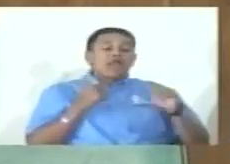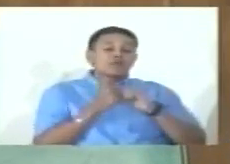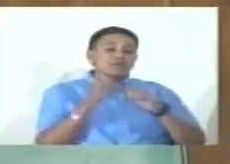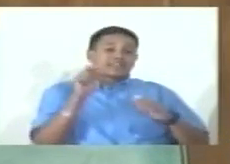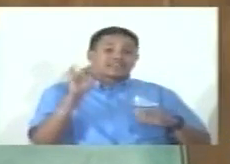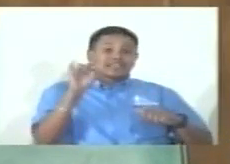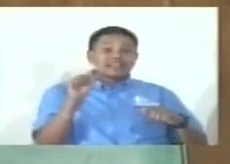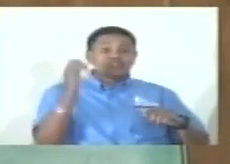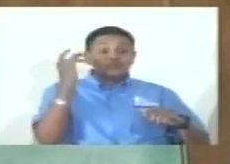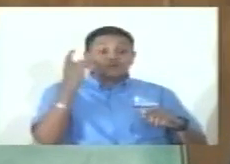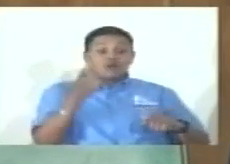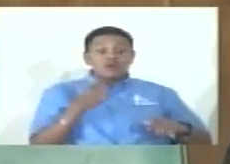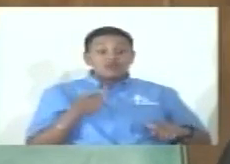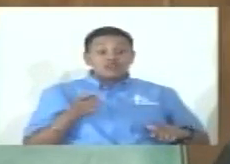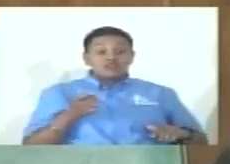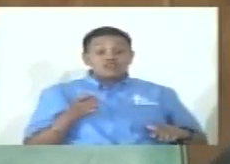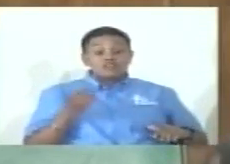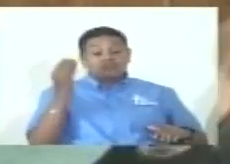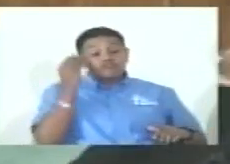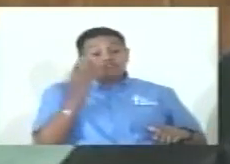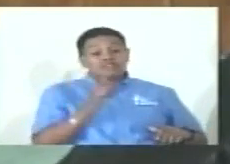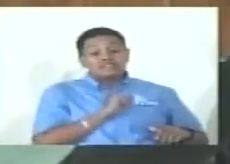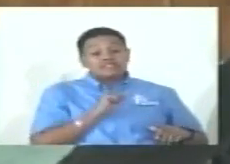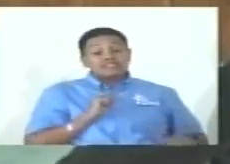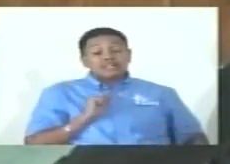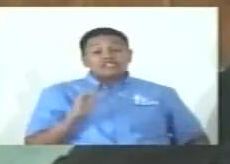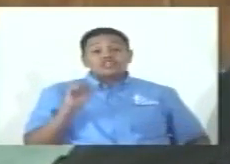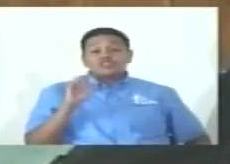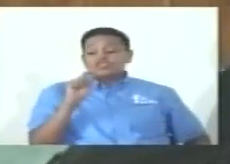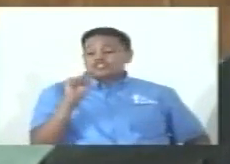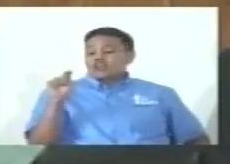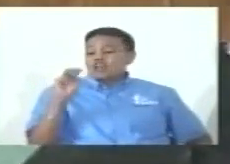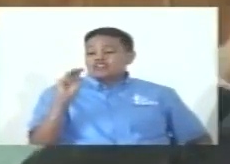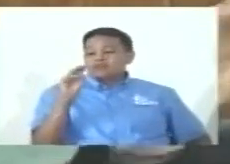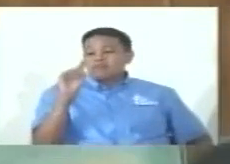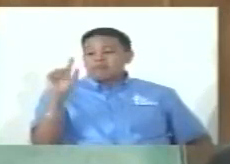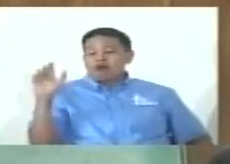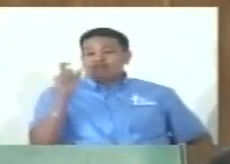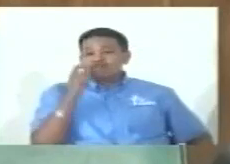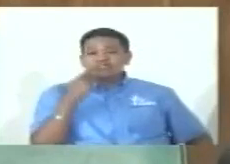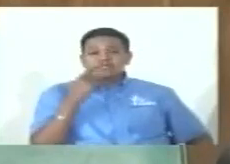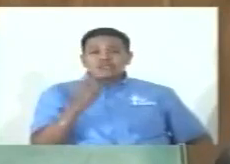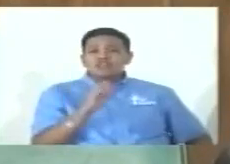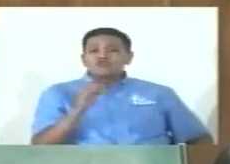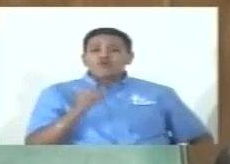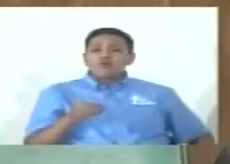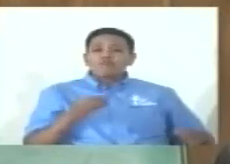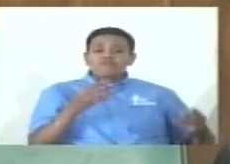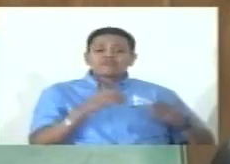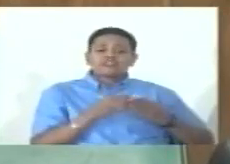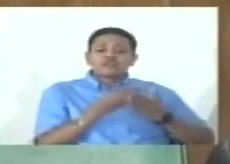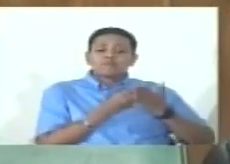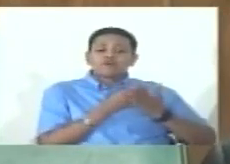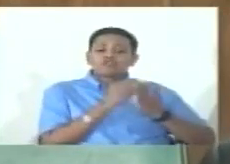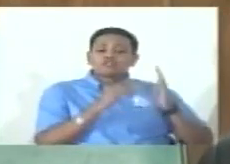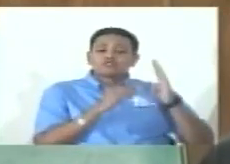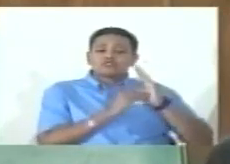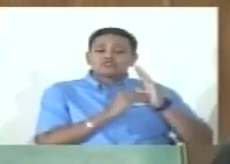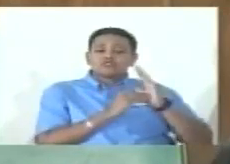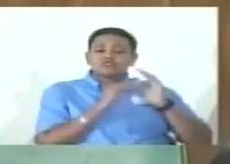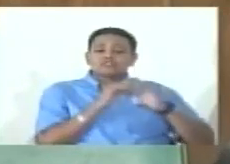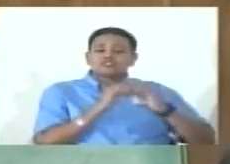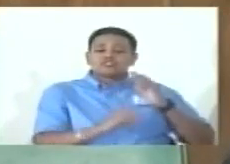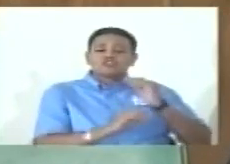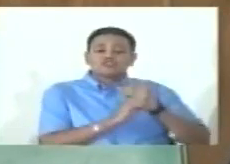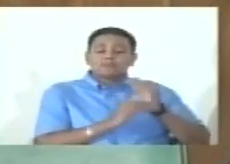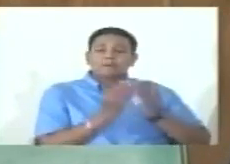because, as Senator Scott Motley pointed out, there's no provision in this budget, in this supplementary